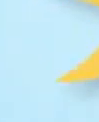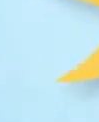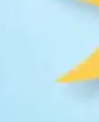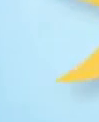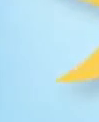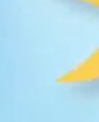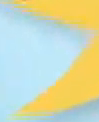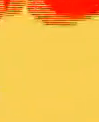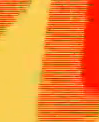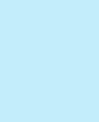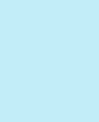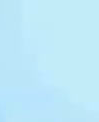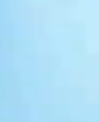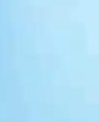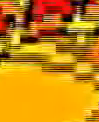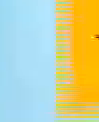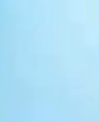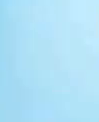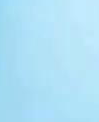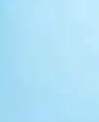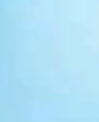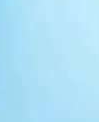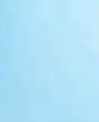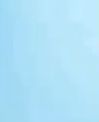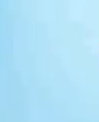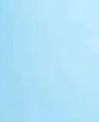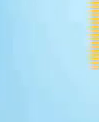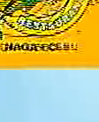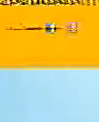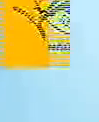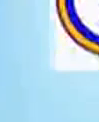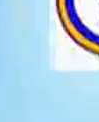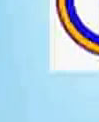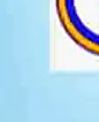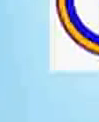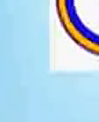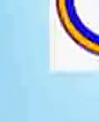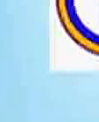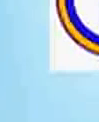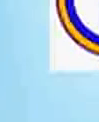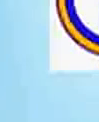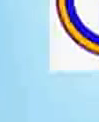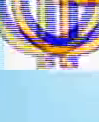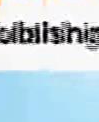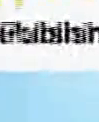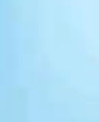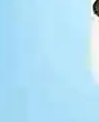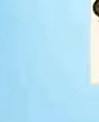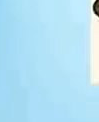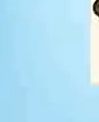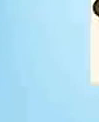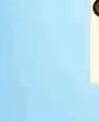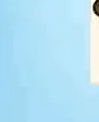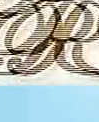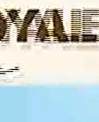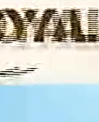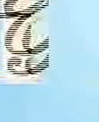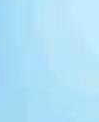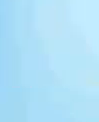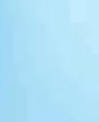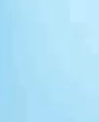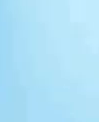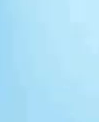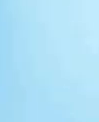Kumusta po, Bishop is also brought to you by Bob Marlin Restaurant, Gold Print Publishing House, Starmark